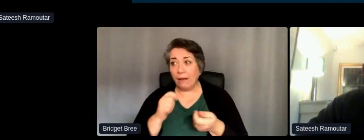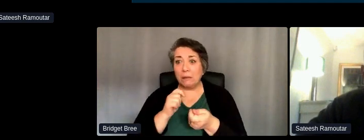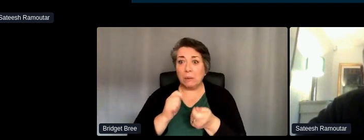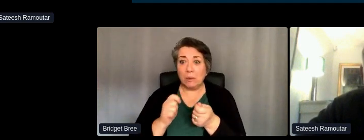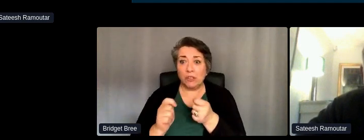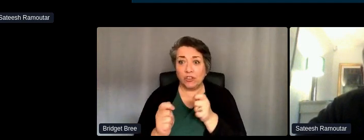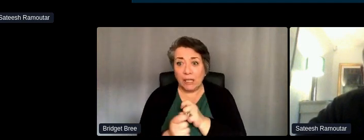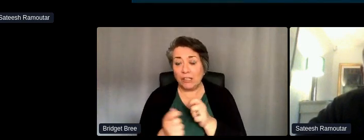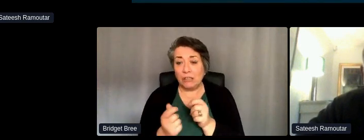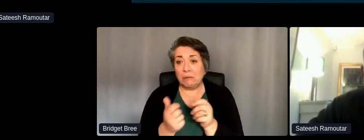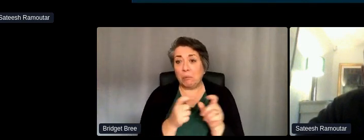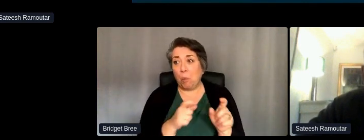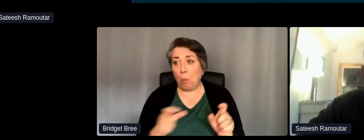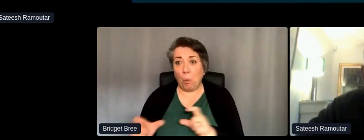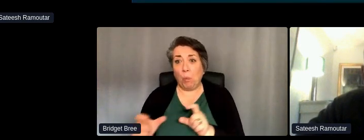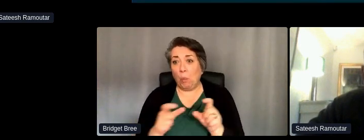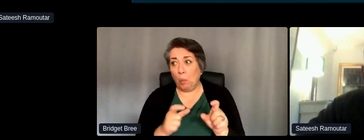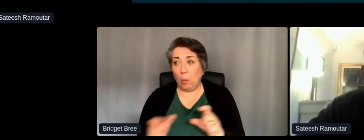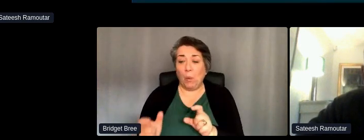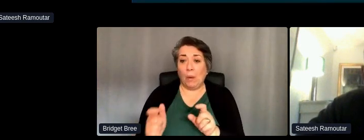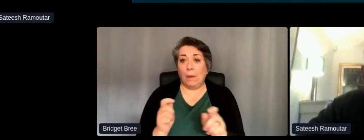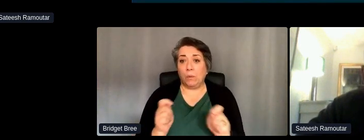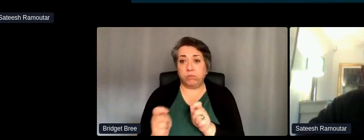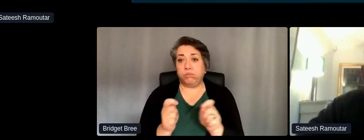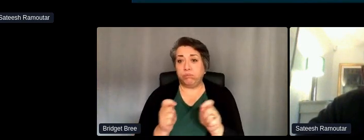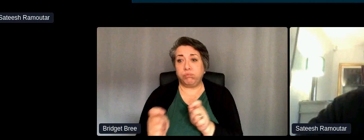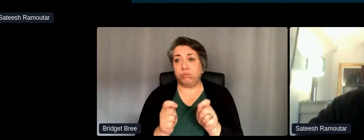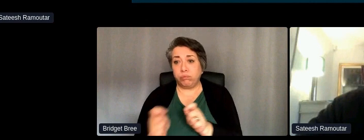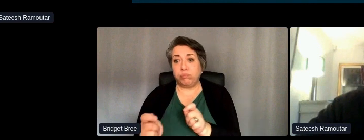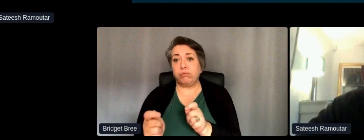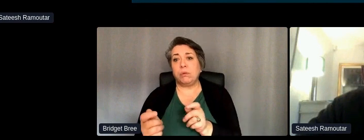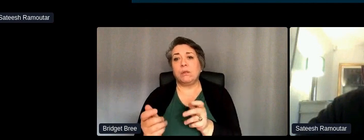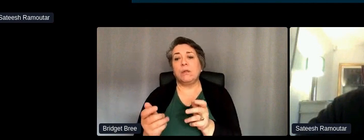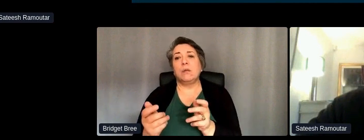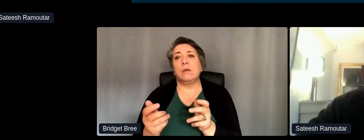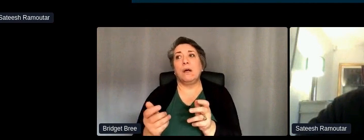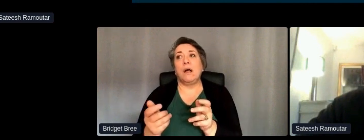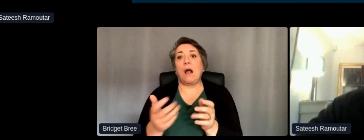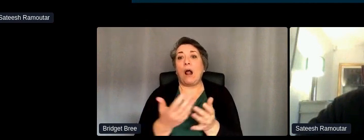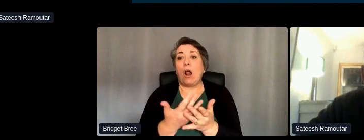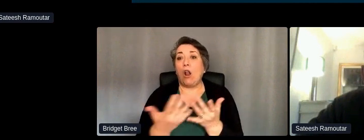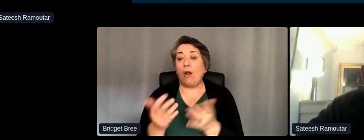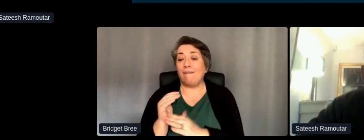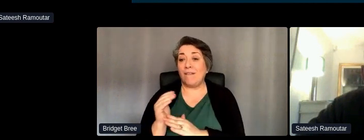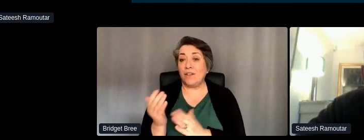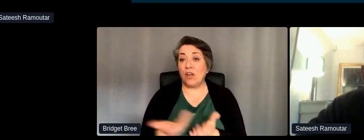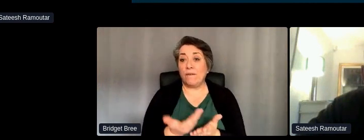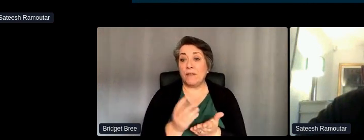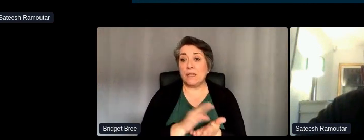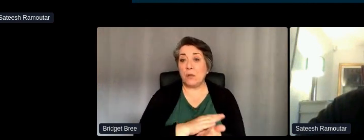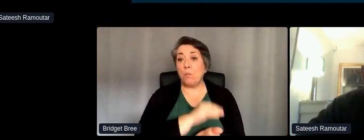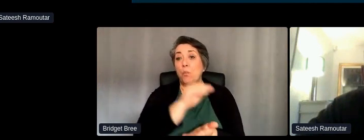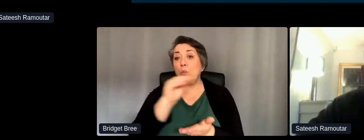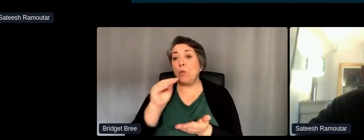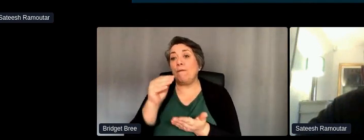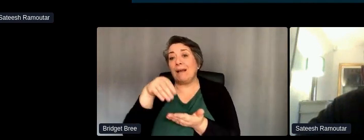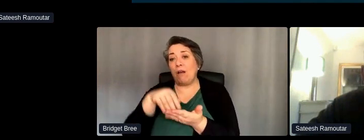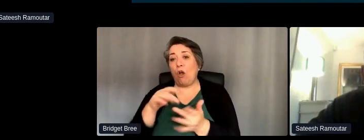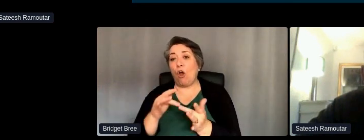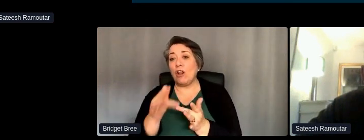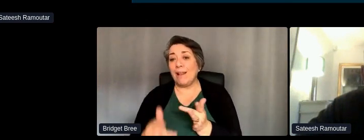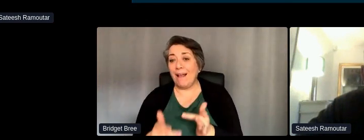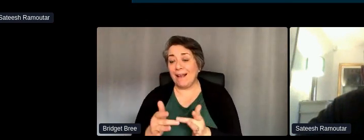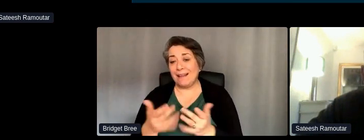and shopping, and all kinds of services are migrating to these devices. So a lot of our work over the next year or